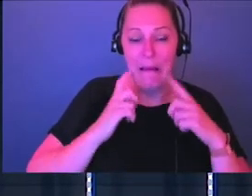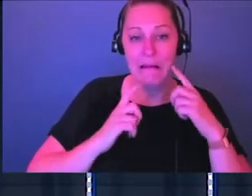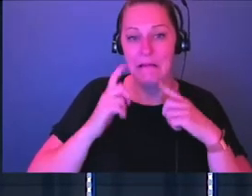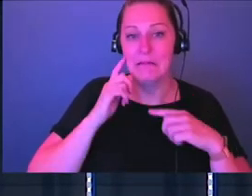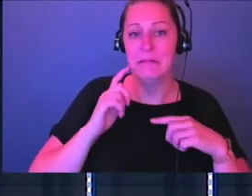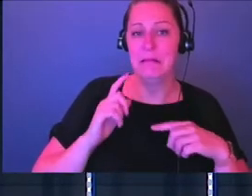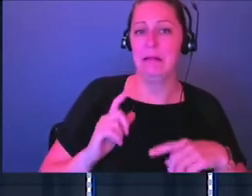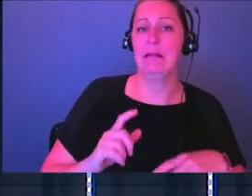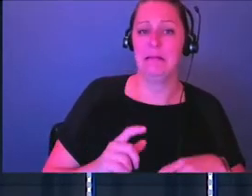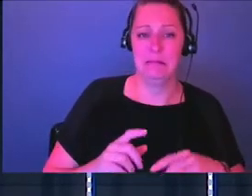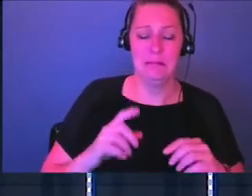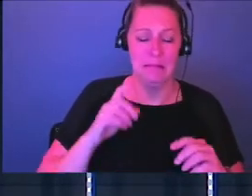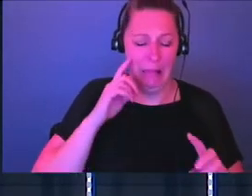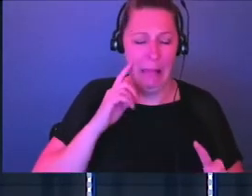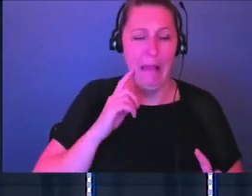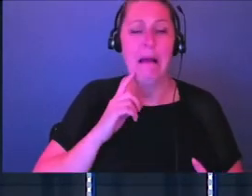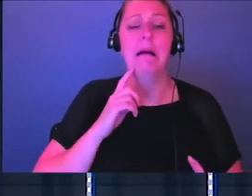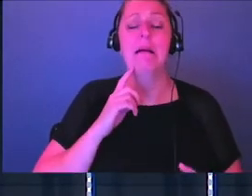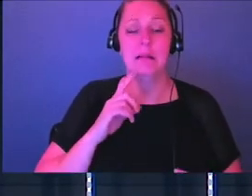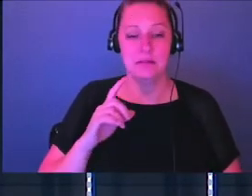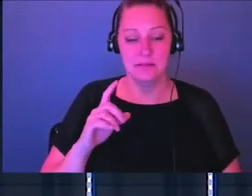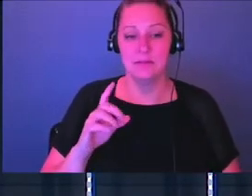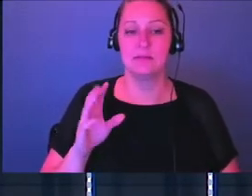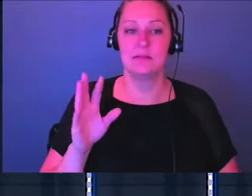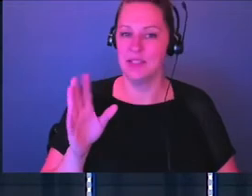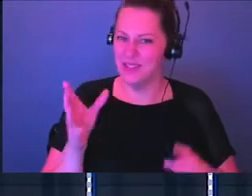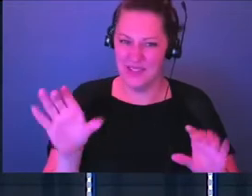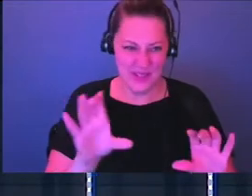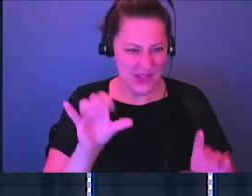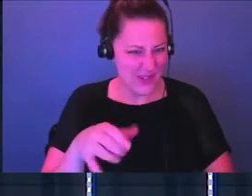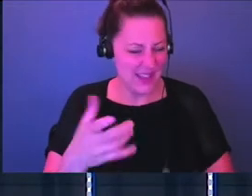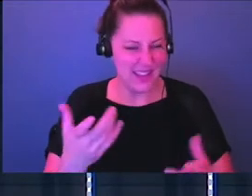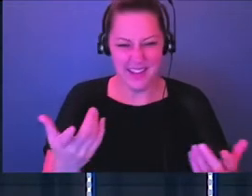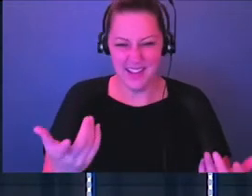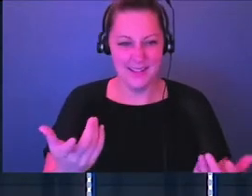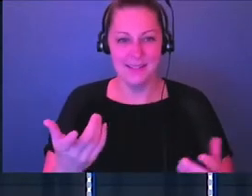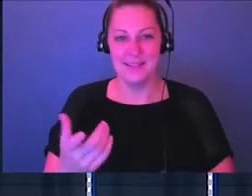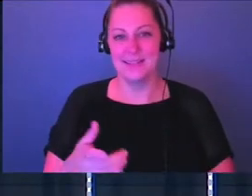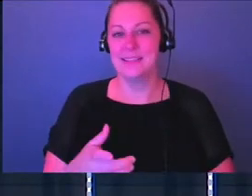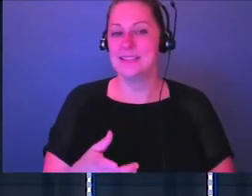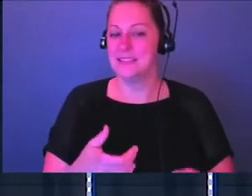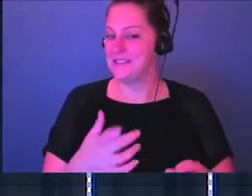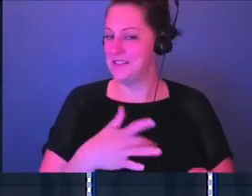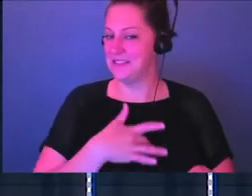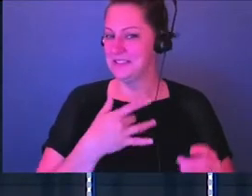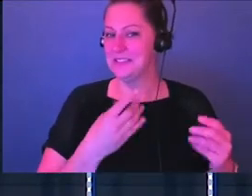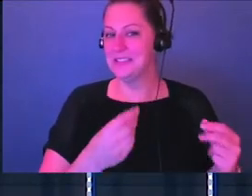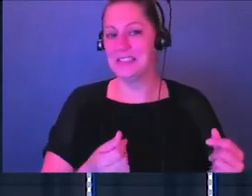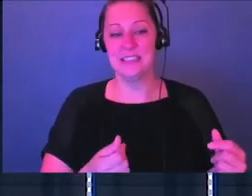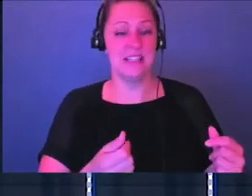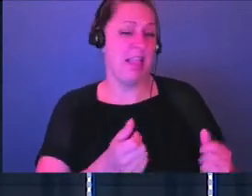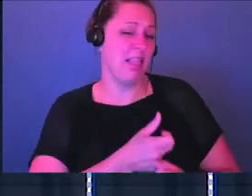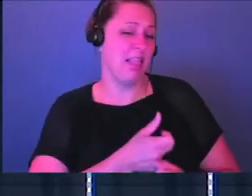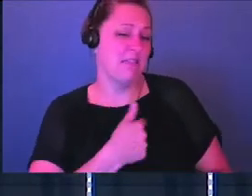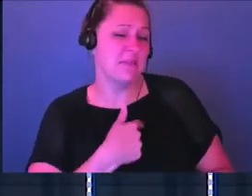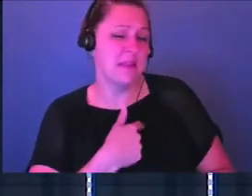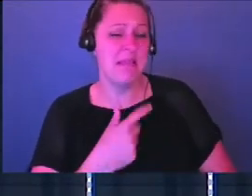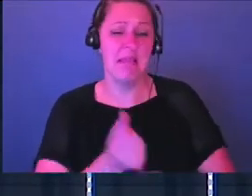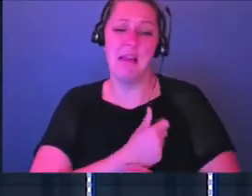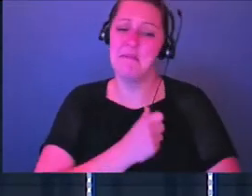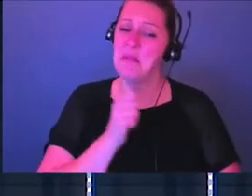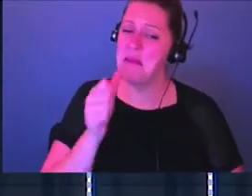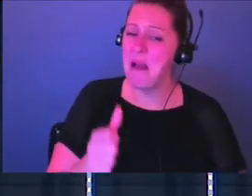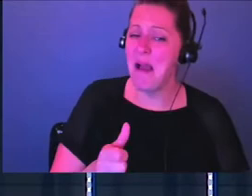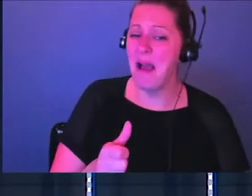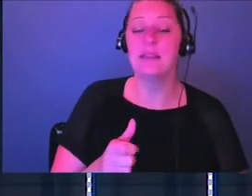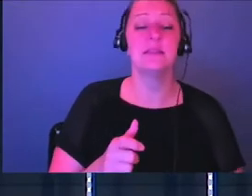breakup. You're like, oh, you know what saying? It's like, you just, you do it and you just go through this. Oh, I just, you know what mean? She loves me. She loves me now. It's just, it's all there, but